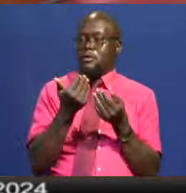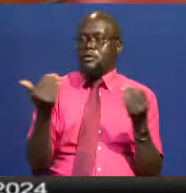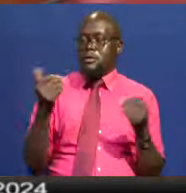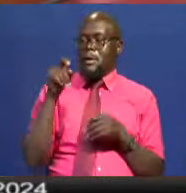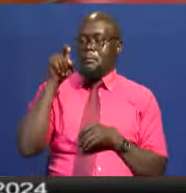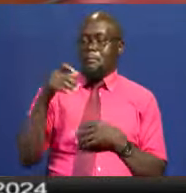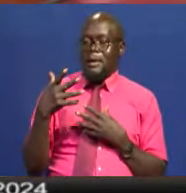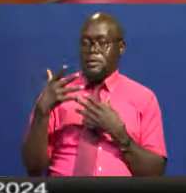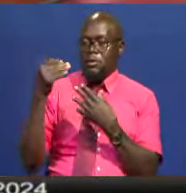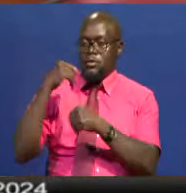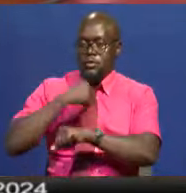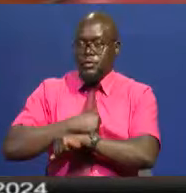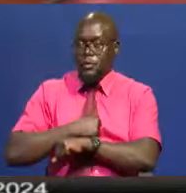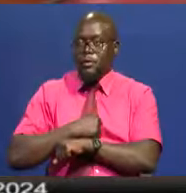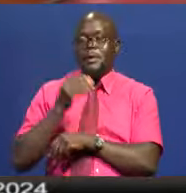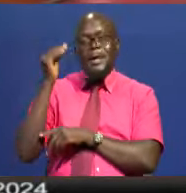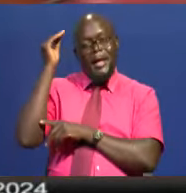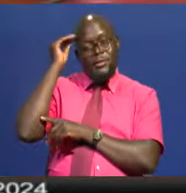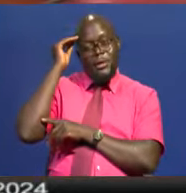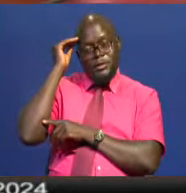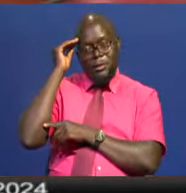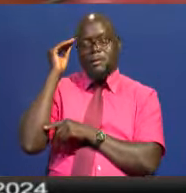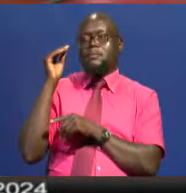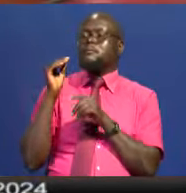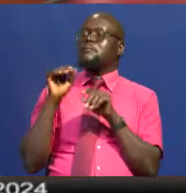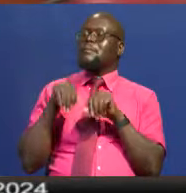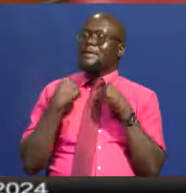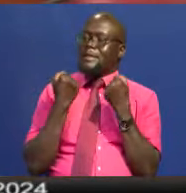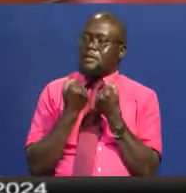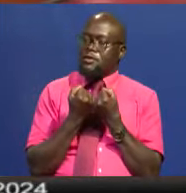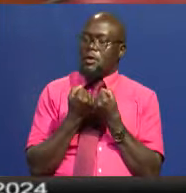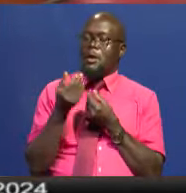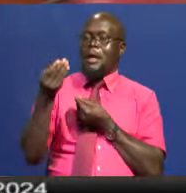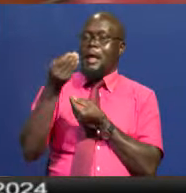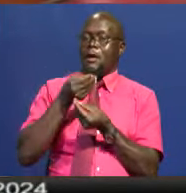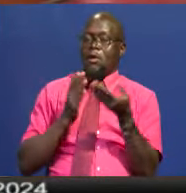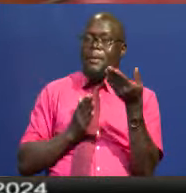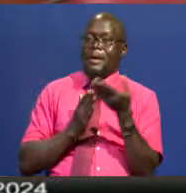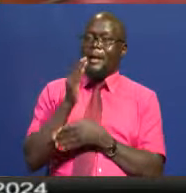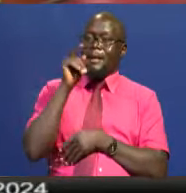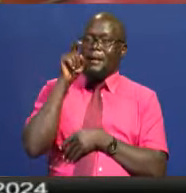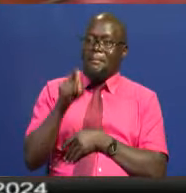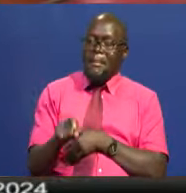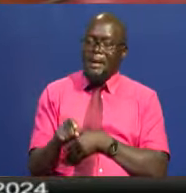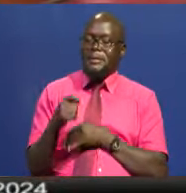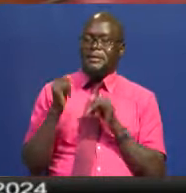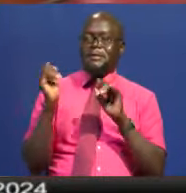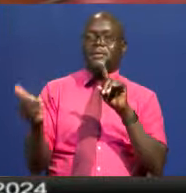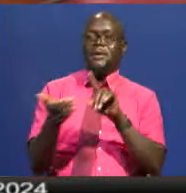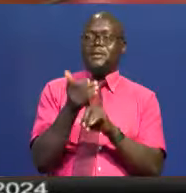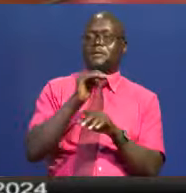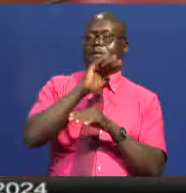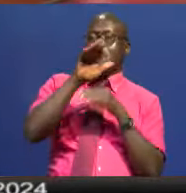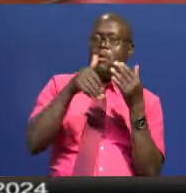children need to go to school. Education is also a socio-economic right. And therefore, we must strive and achieve all